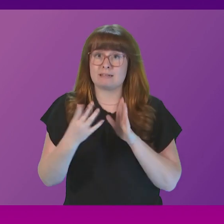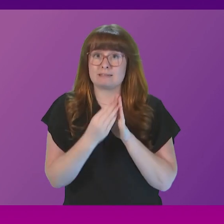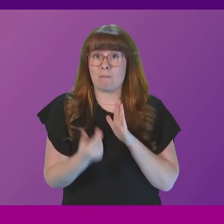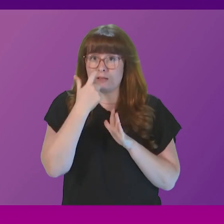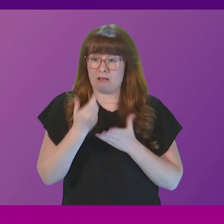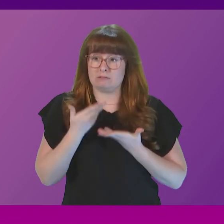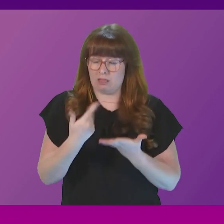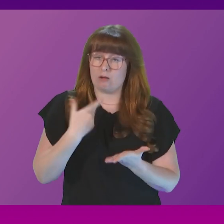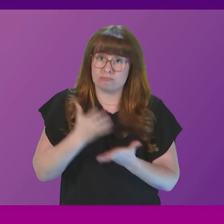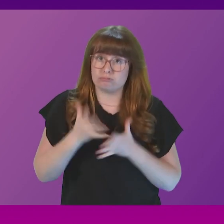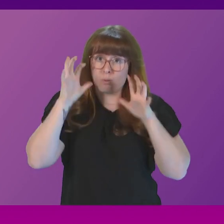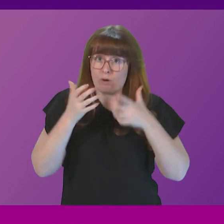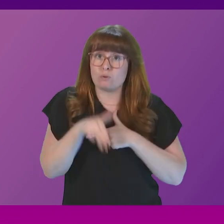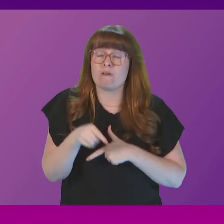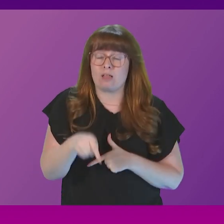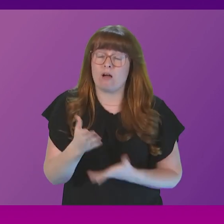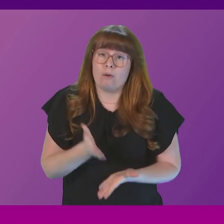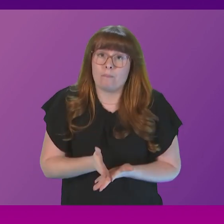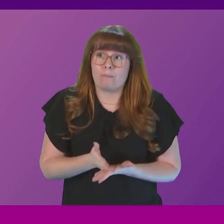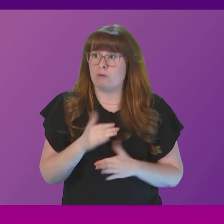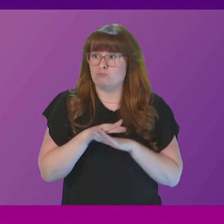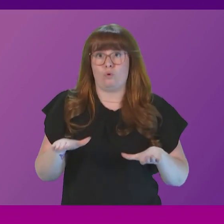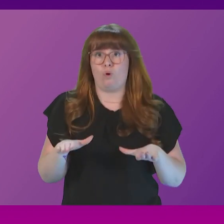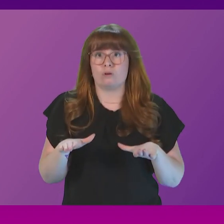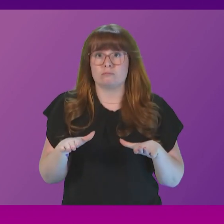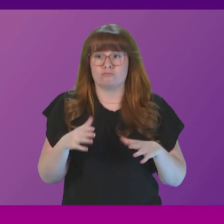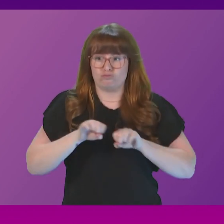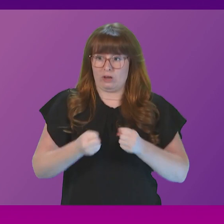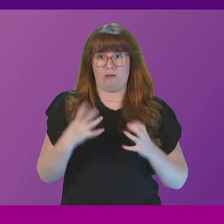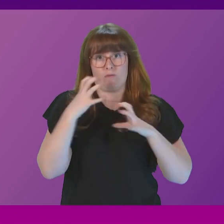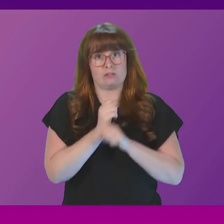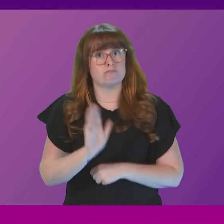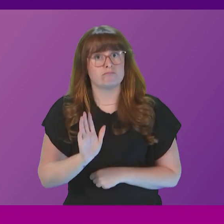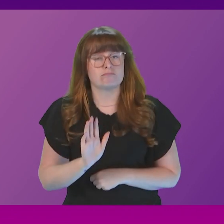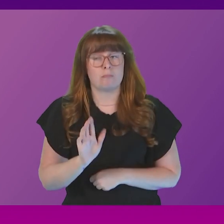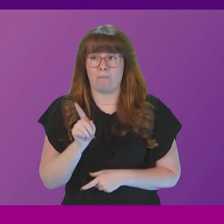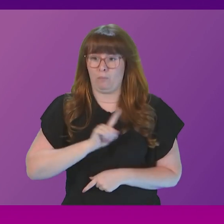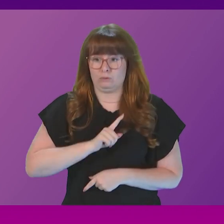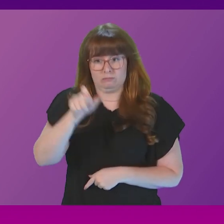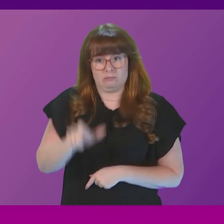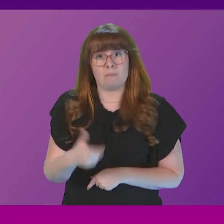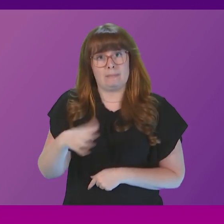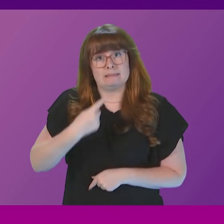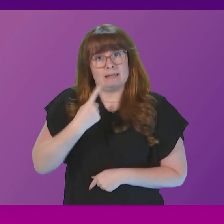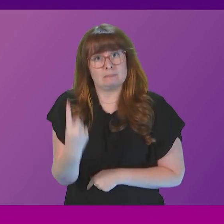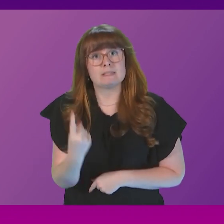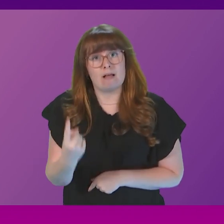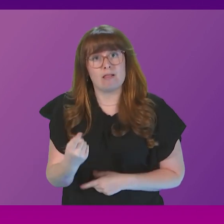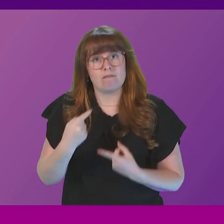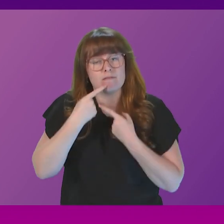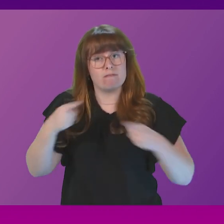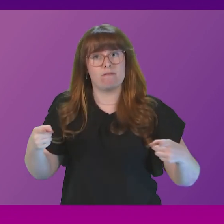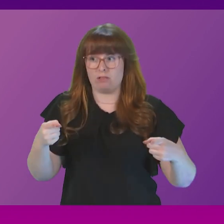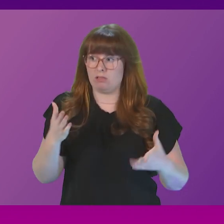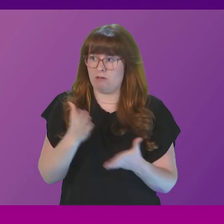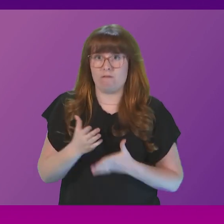is of serious concern. And I have to say, and I'm not breaking any confidences here, because the individual has said this publicly, these are very